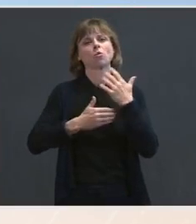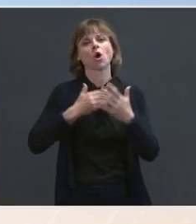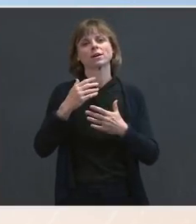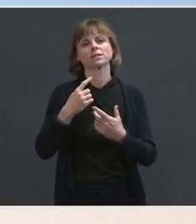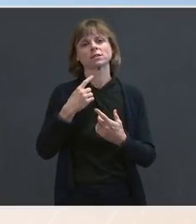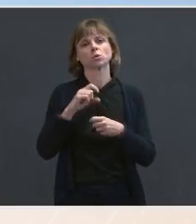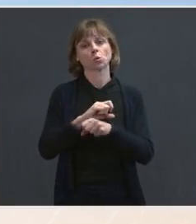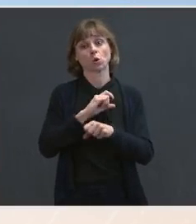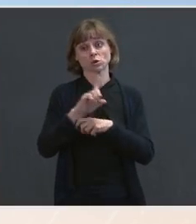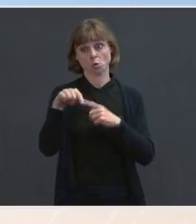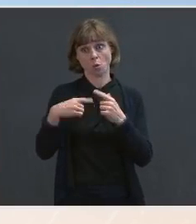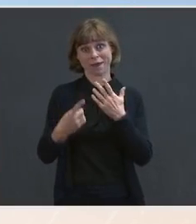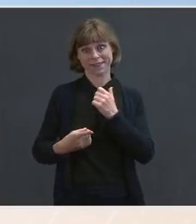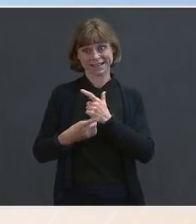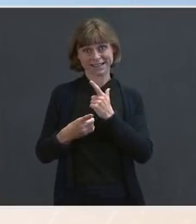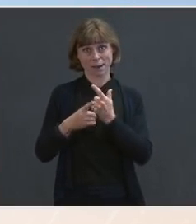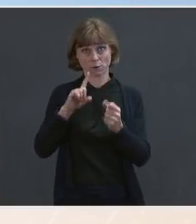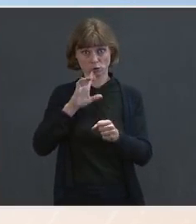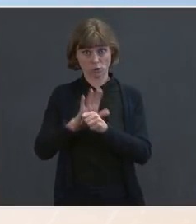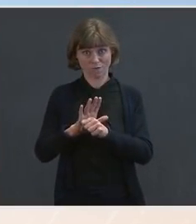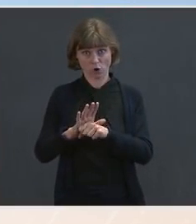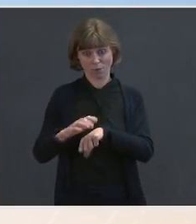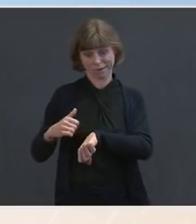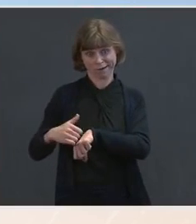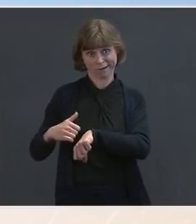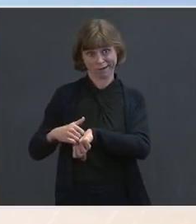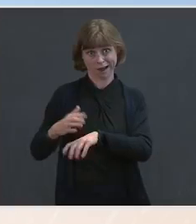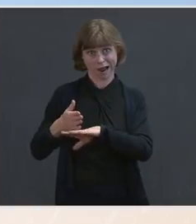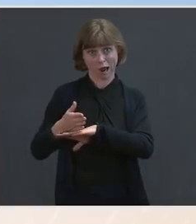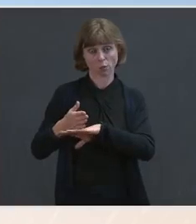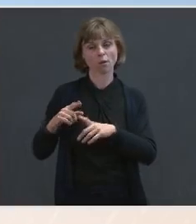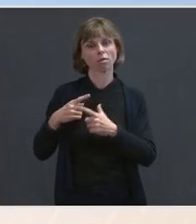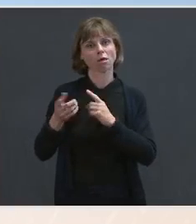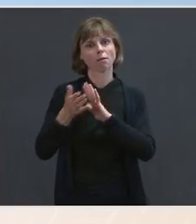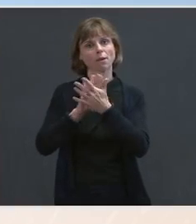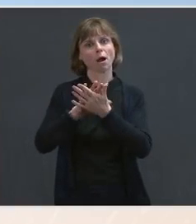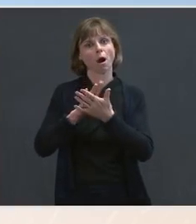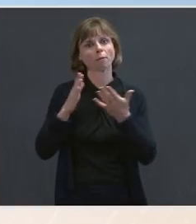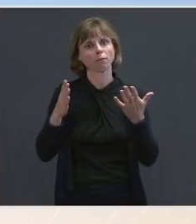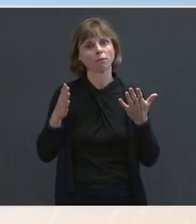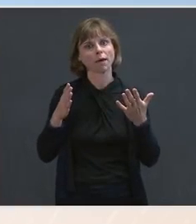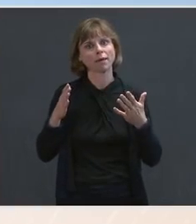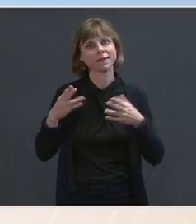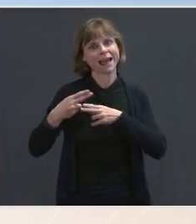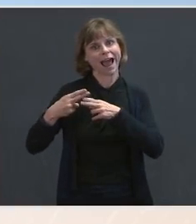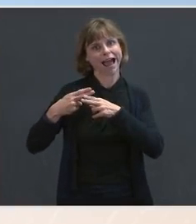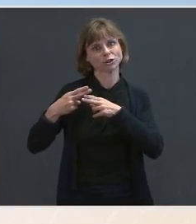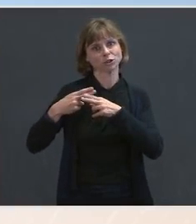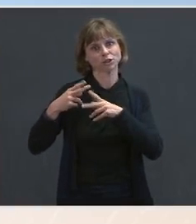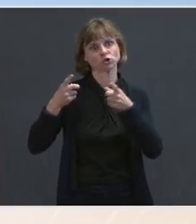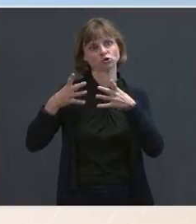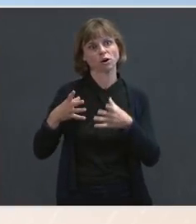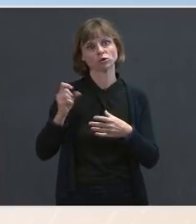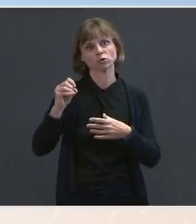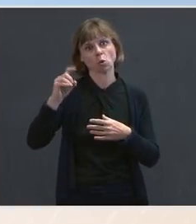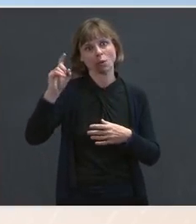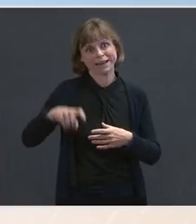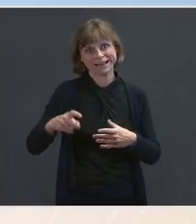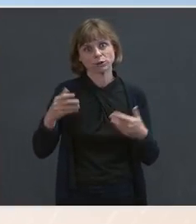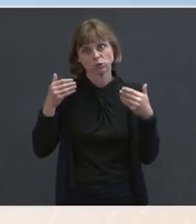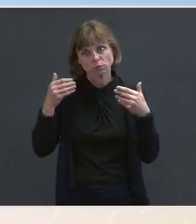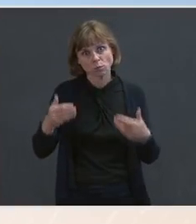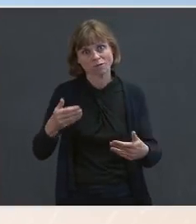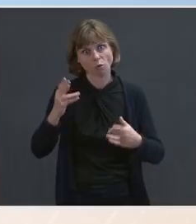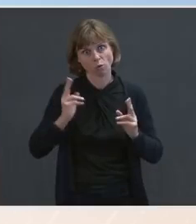deputy is confirmed, knock on wood, they will then become the acting director. Hence, there is a need and an imperative to move forward on